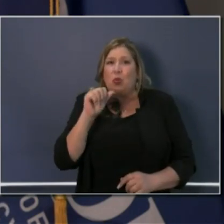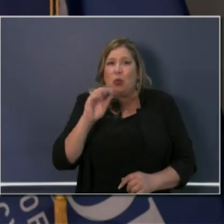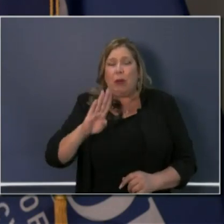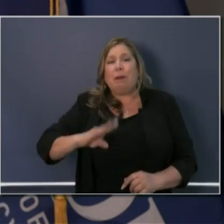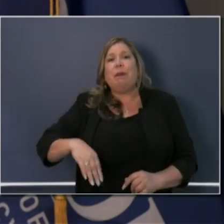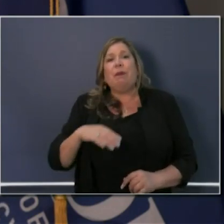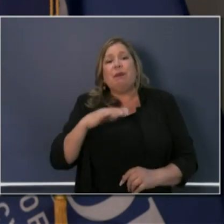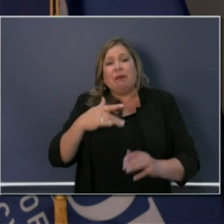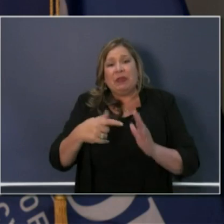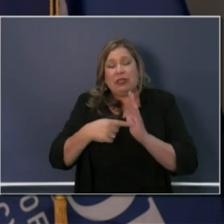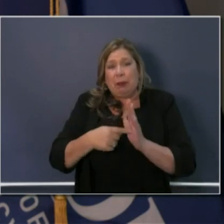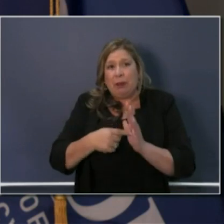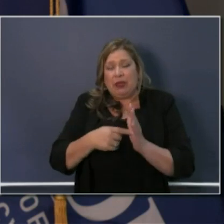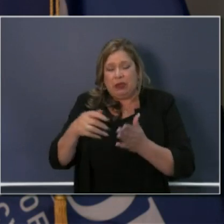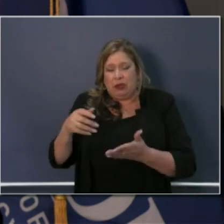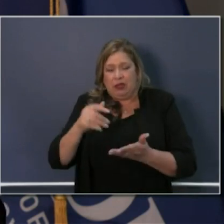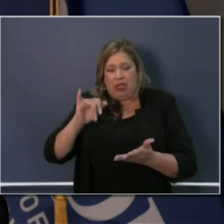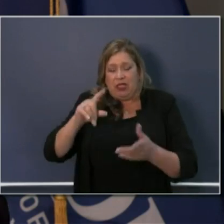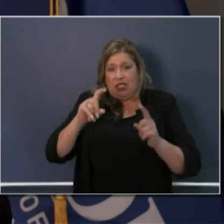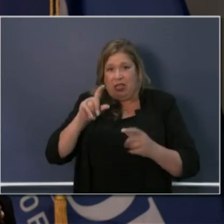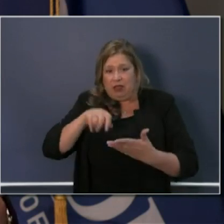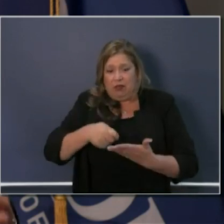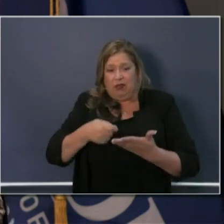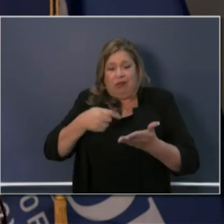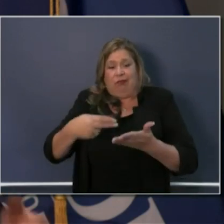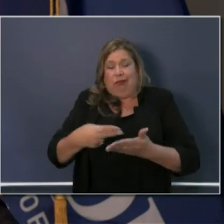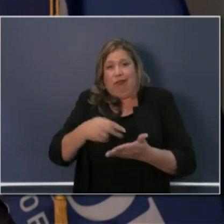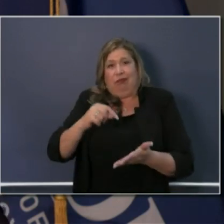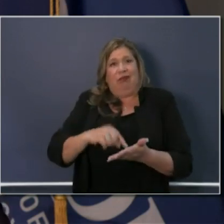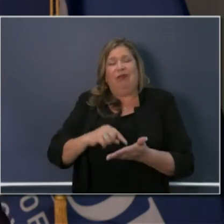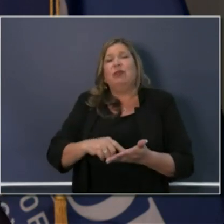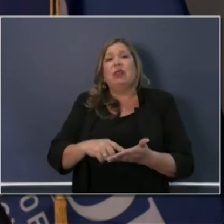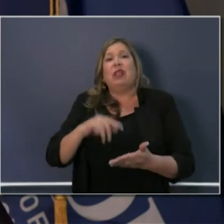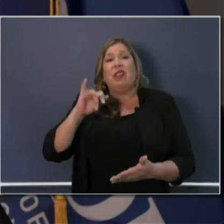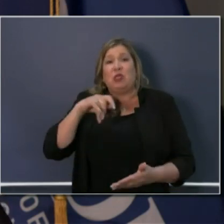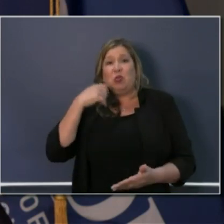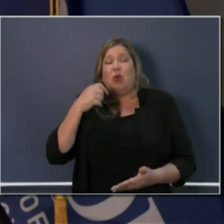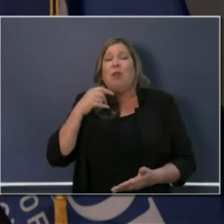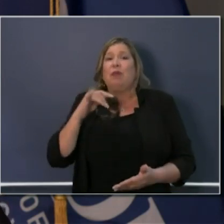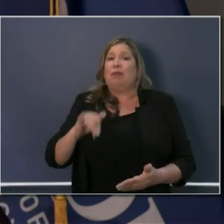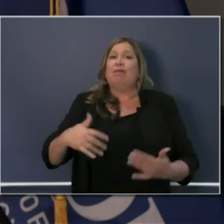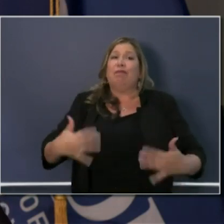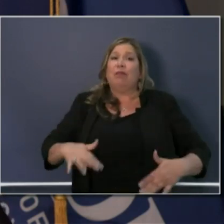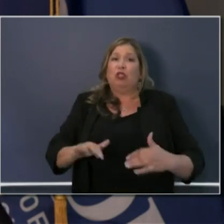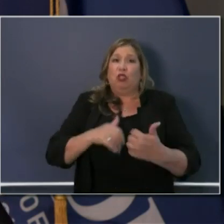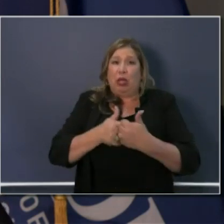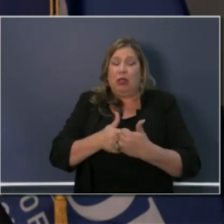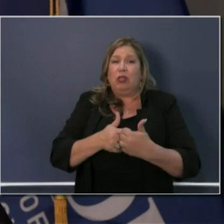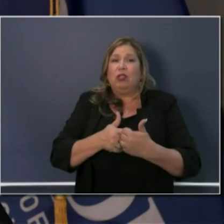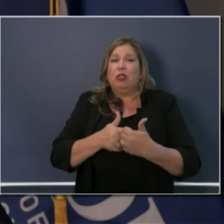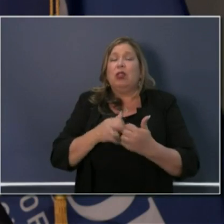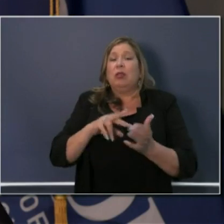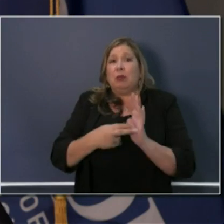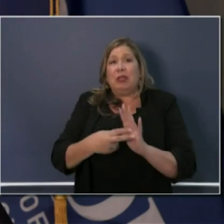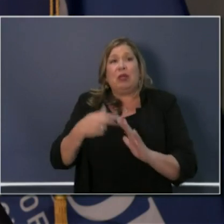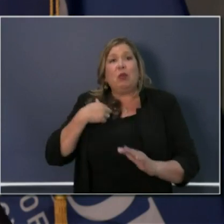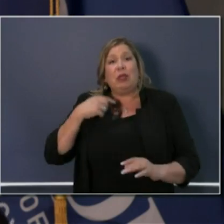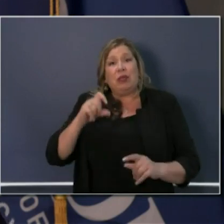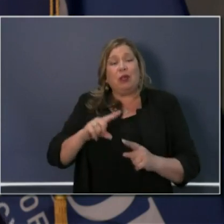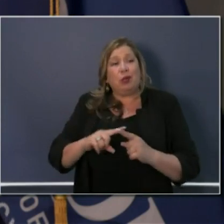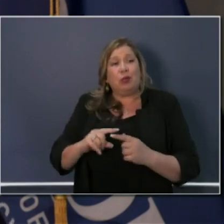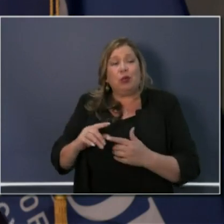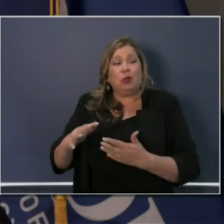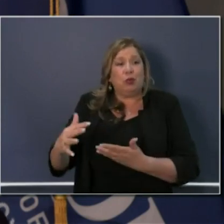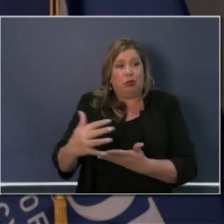specimen samples. And it's just incumbent upon all of us to meet the moment and draw down support for those specimen collections. But